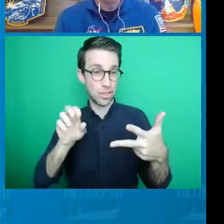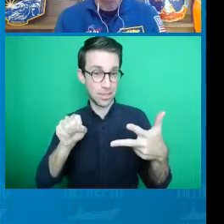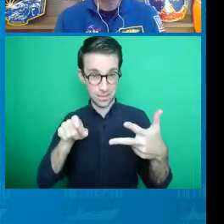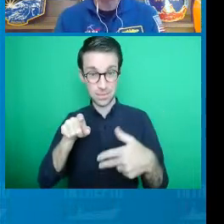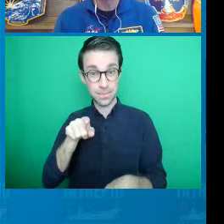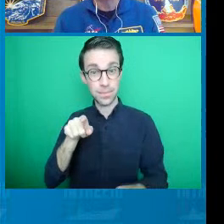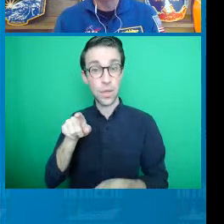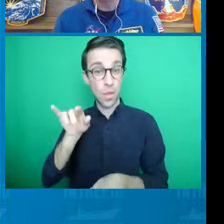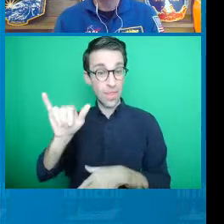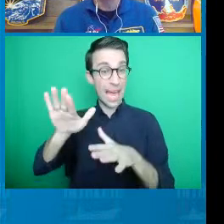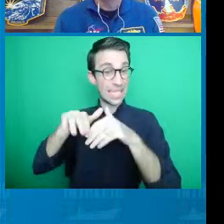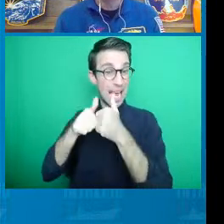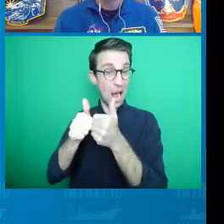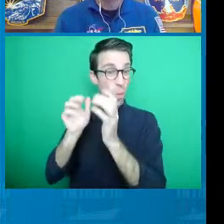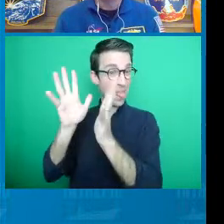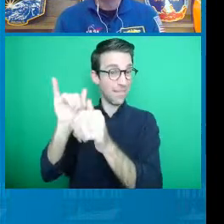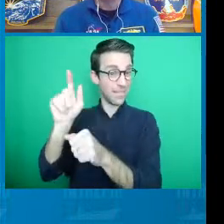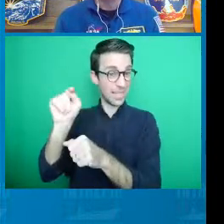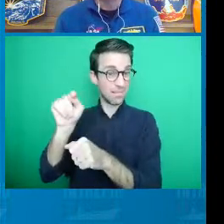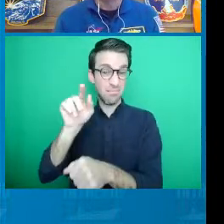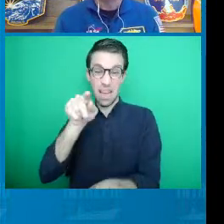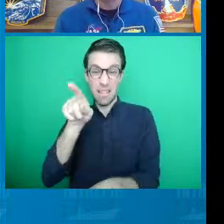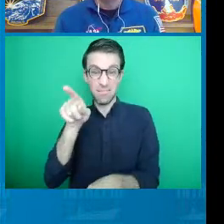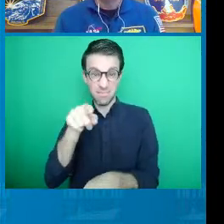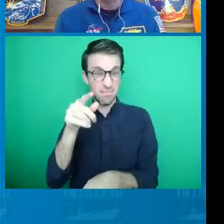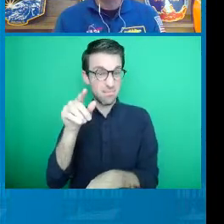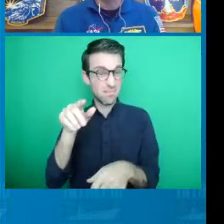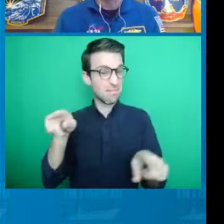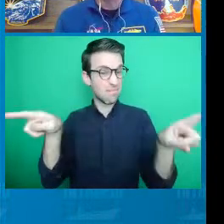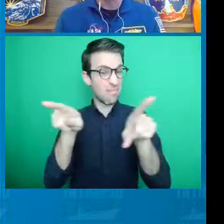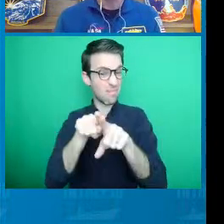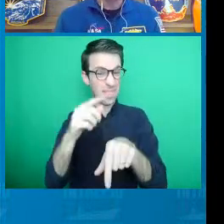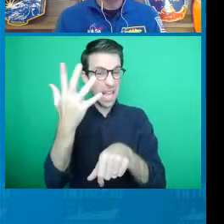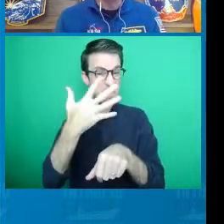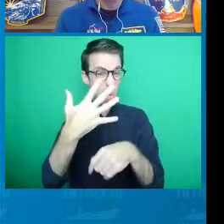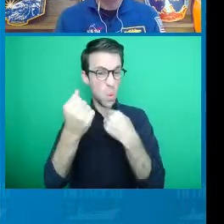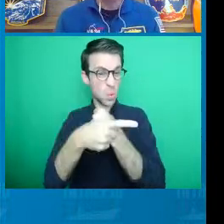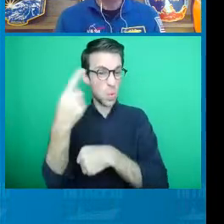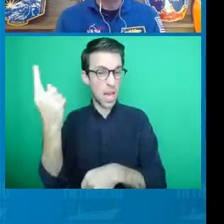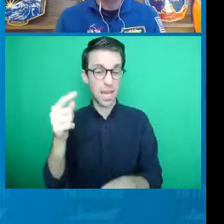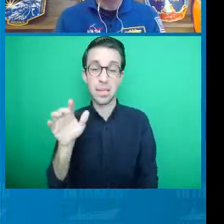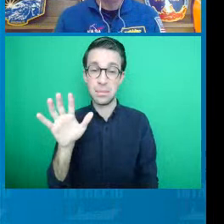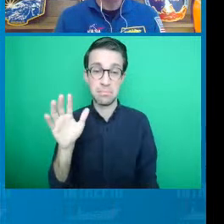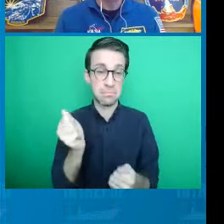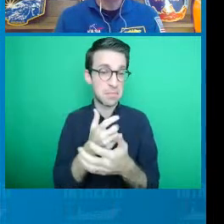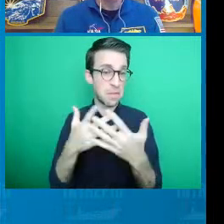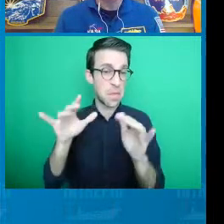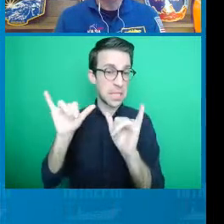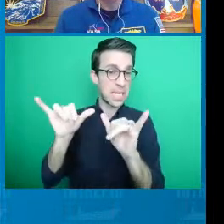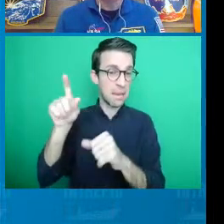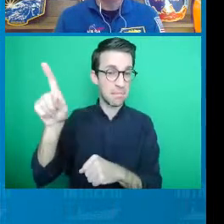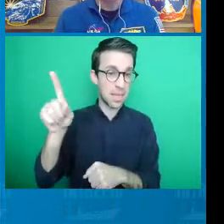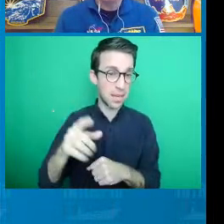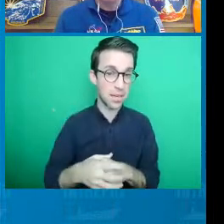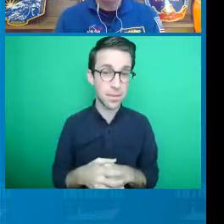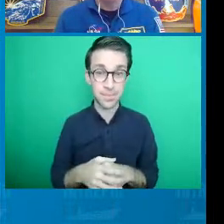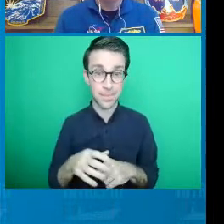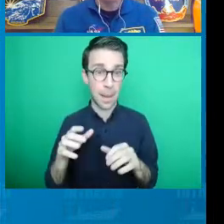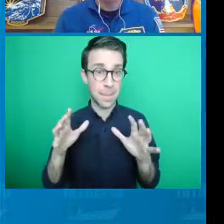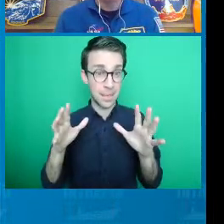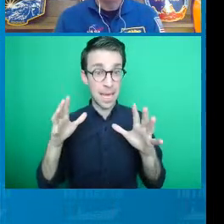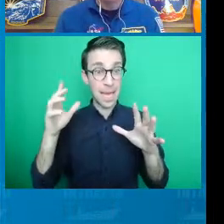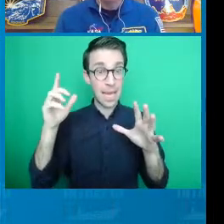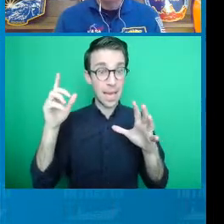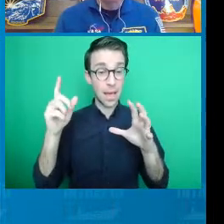this is basically how it looks today. It's an incredible vehicle circling the Earth every